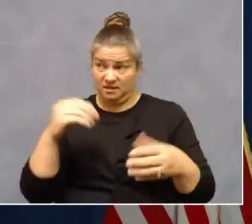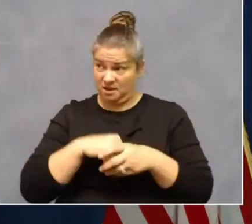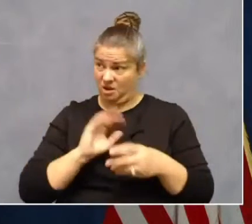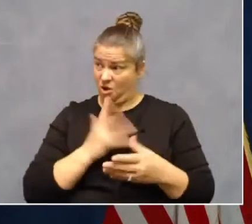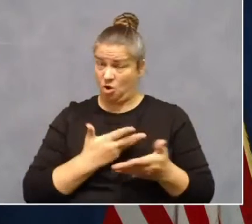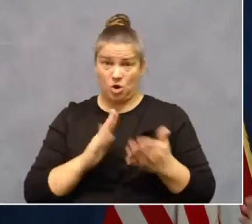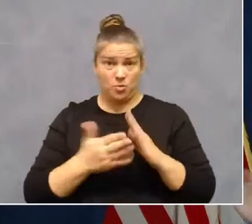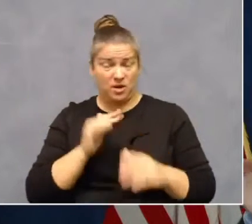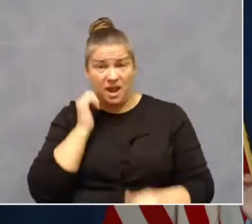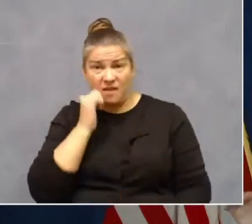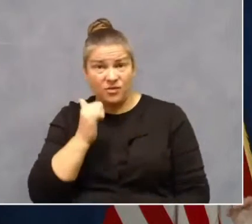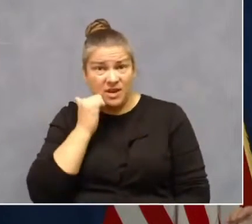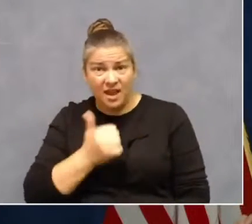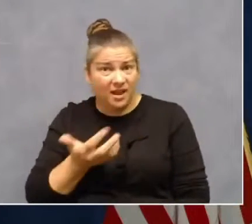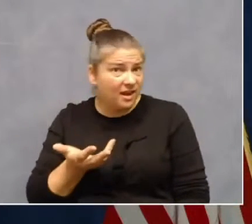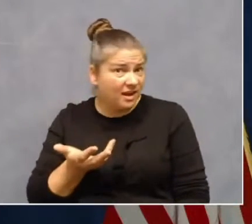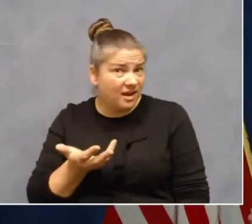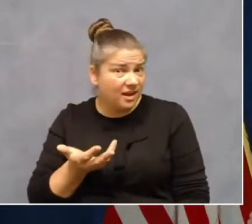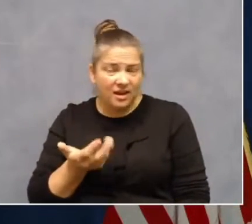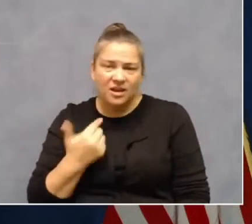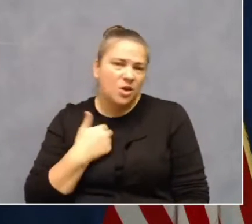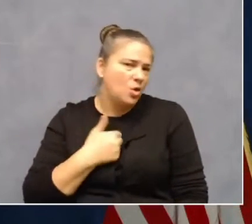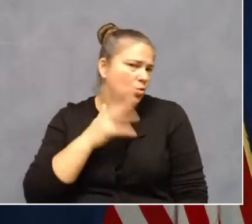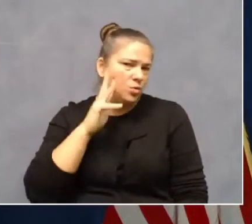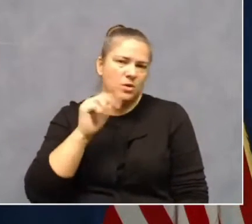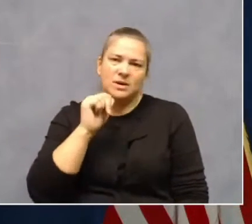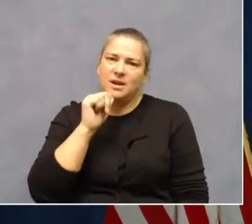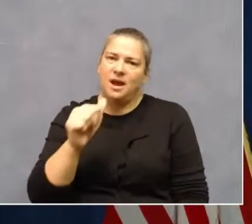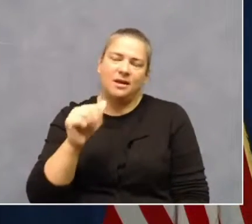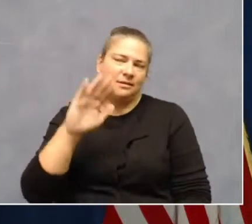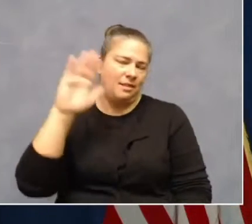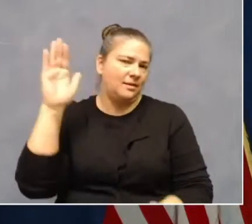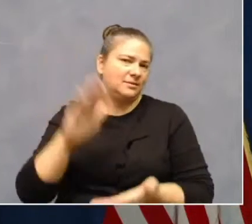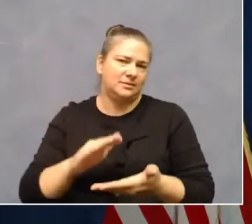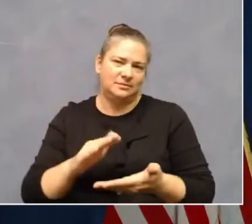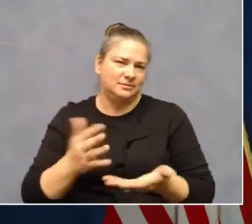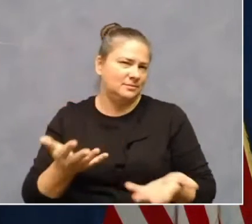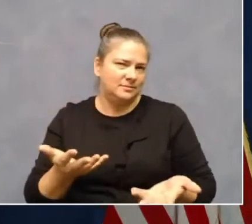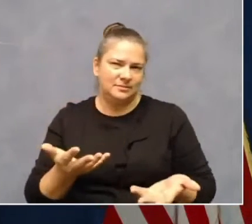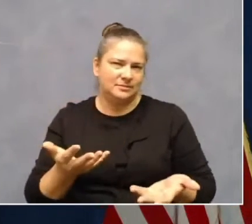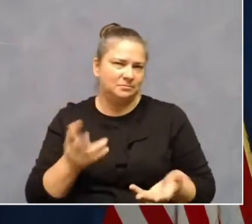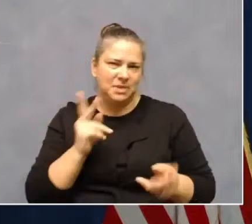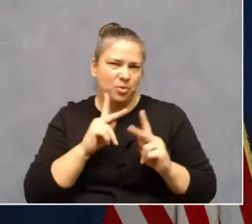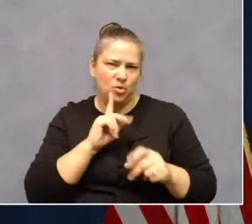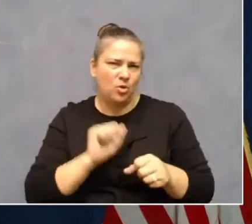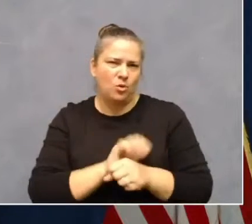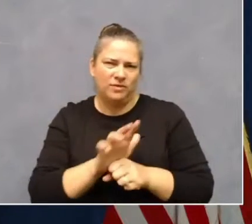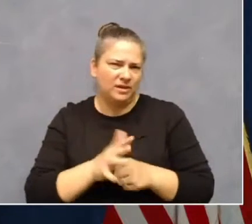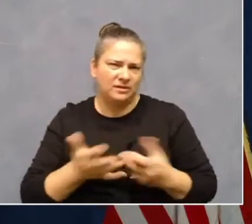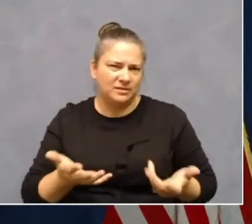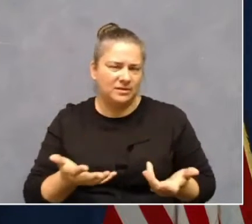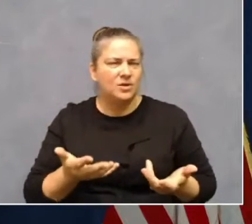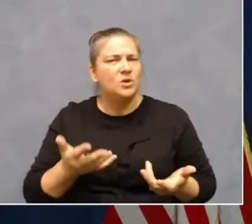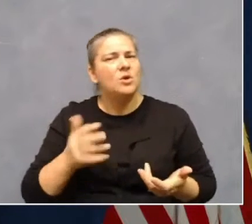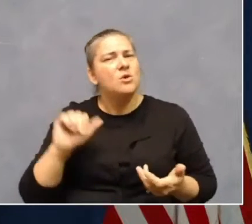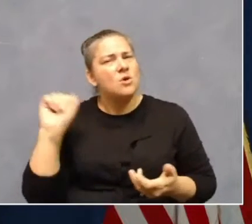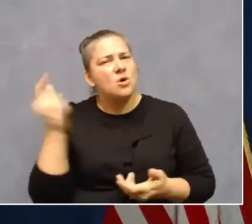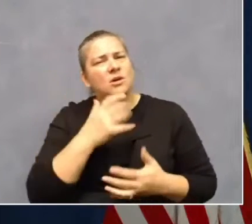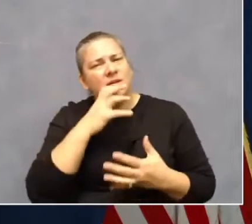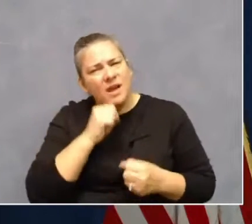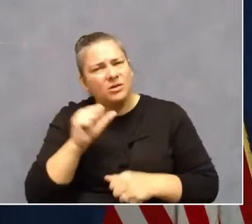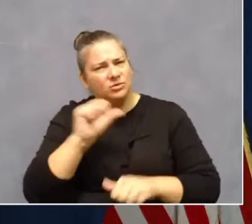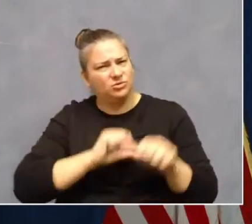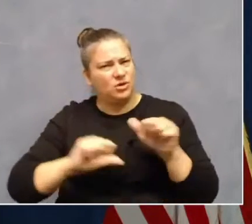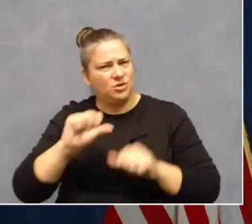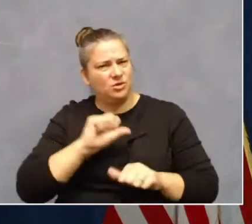day, we're not going to lessen the amount. This is about all of us who care about each other taking ownership in our